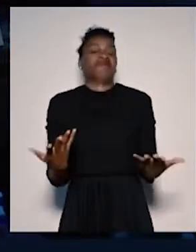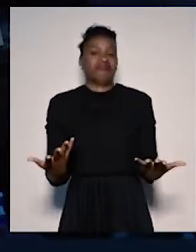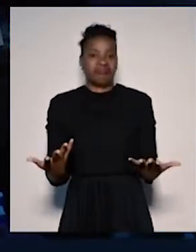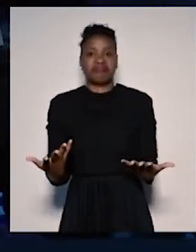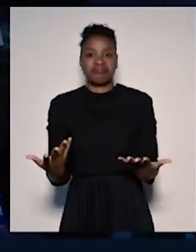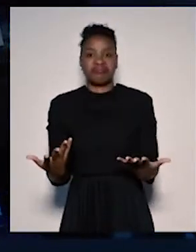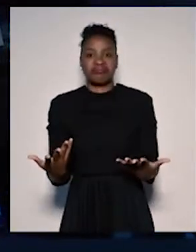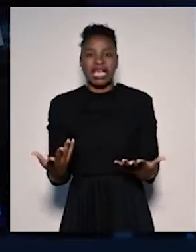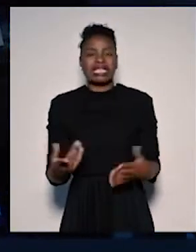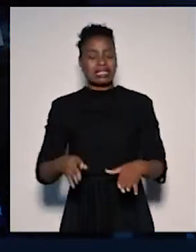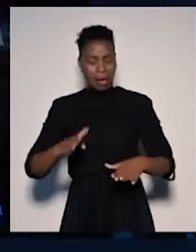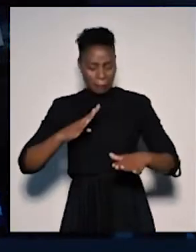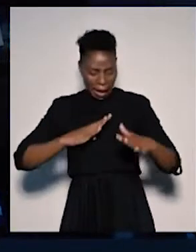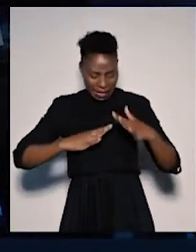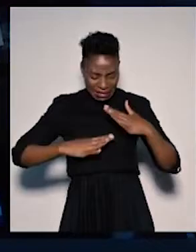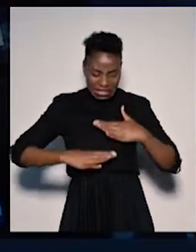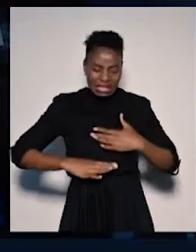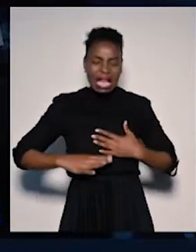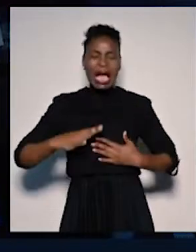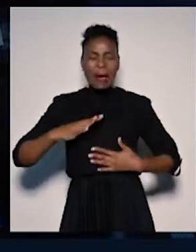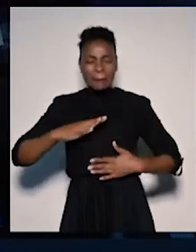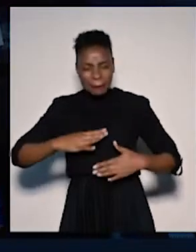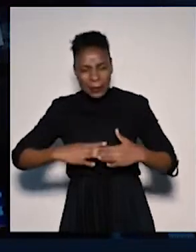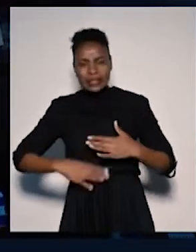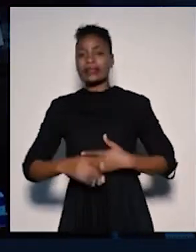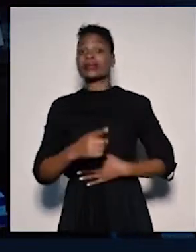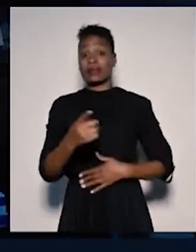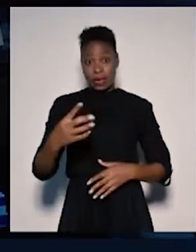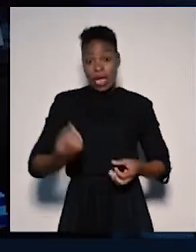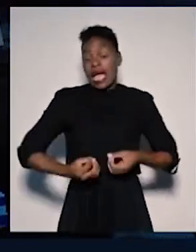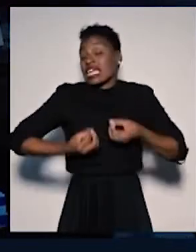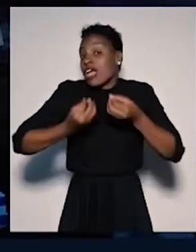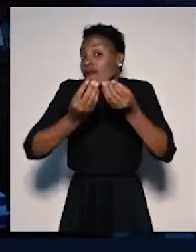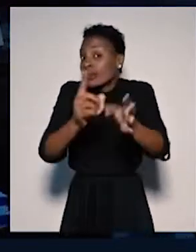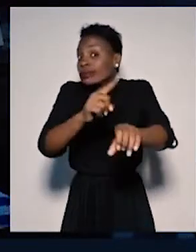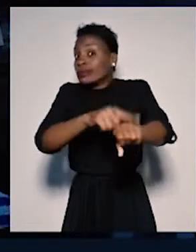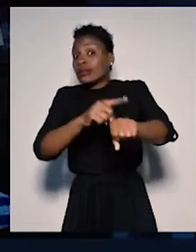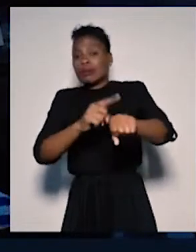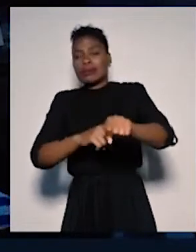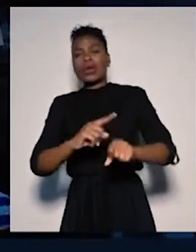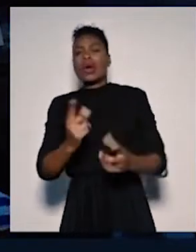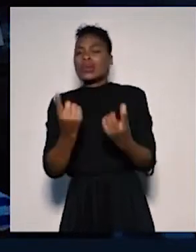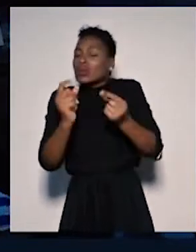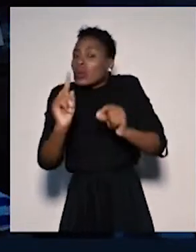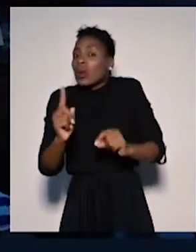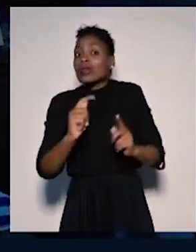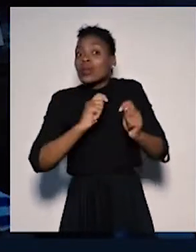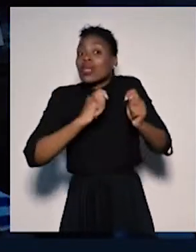He's just being patient with you and not, Bazalana, giving you time to repent.